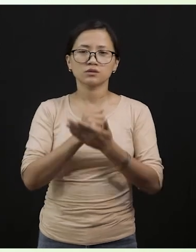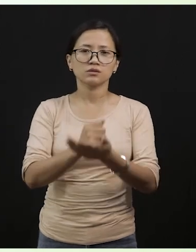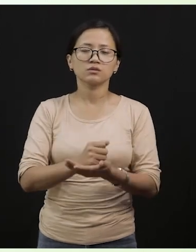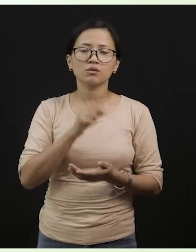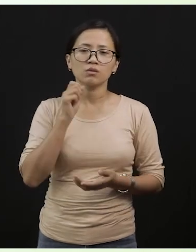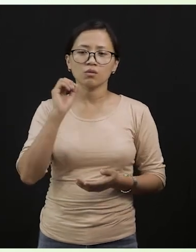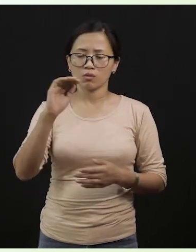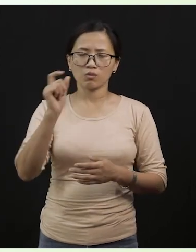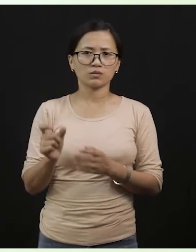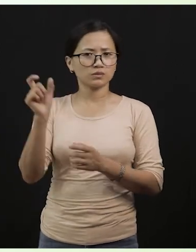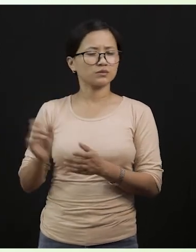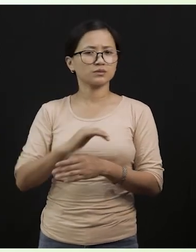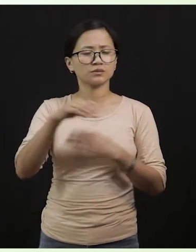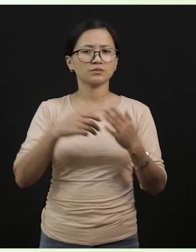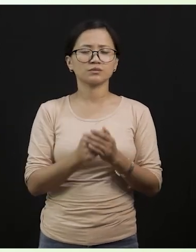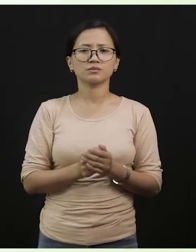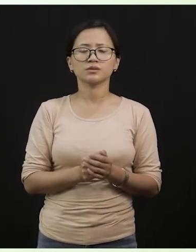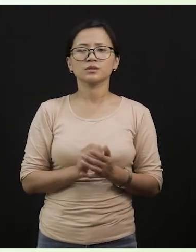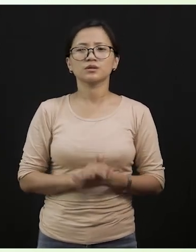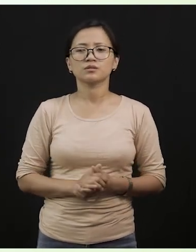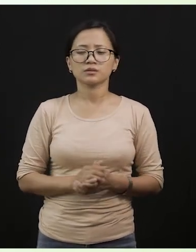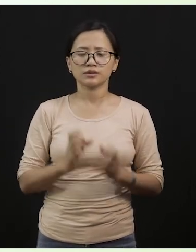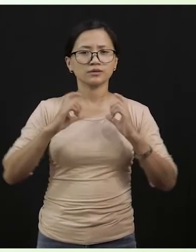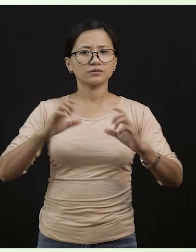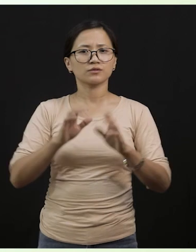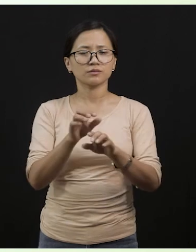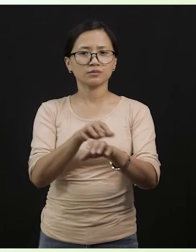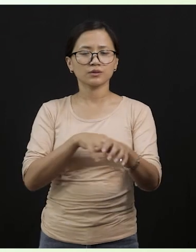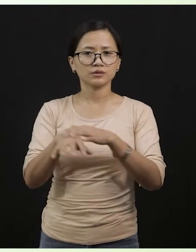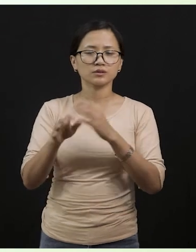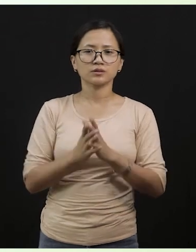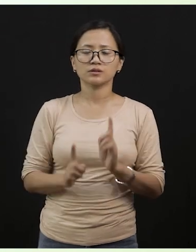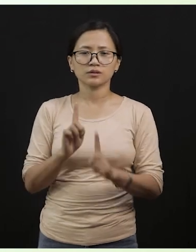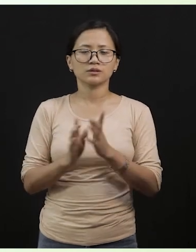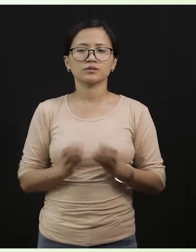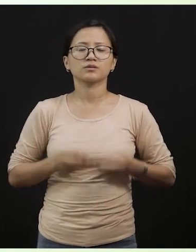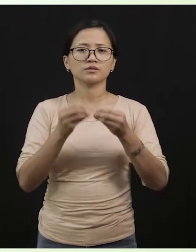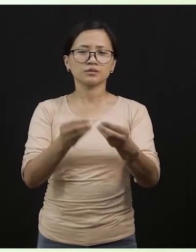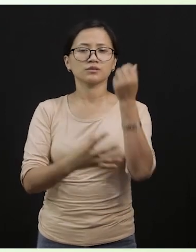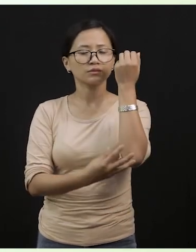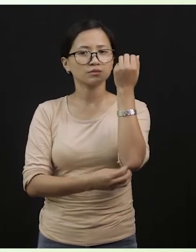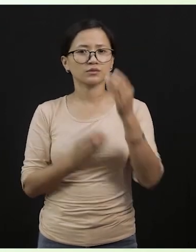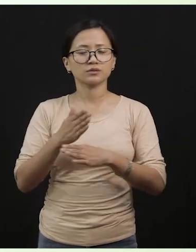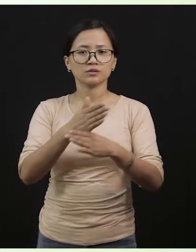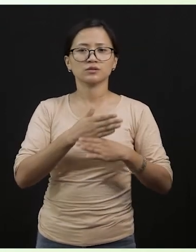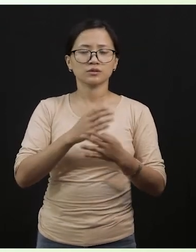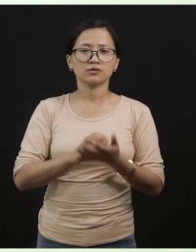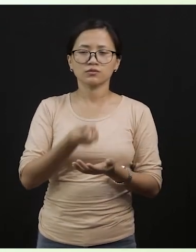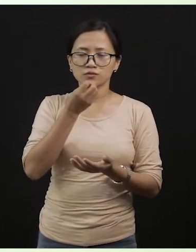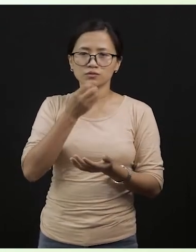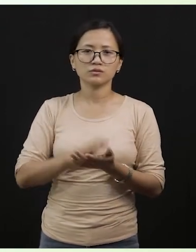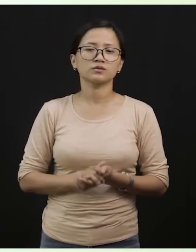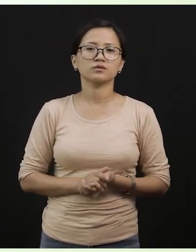old people. We have to care for plants and animals. We have to give things to the poor. We have to share our food with our